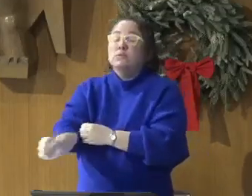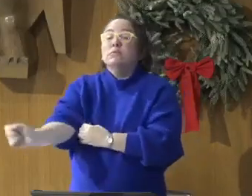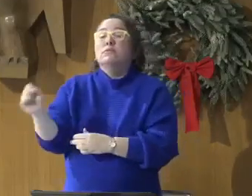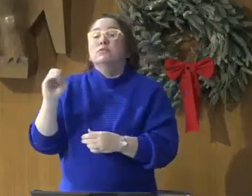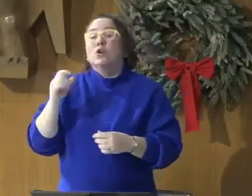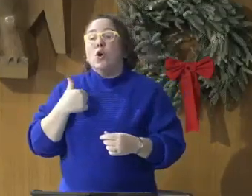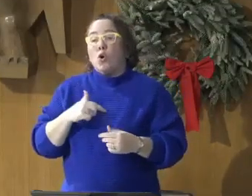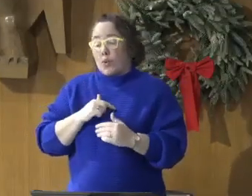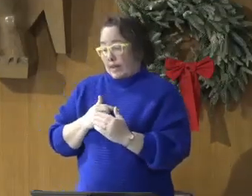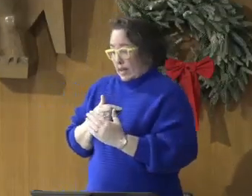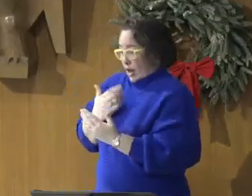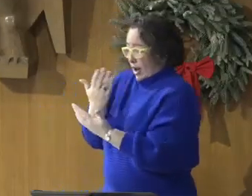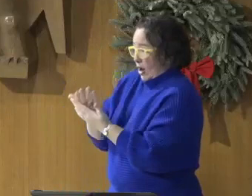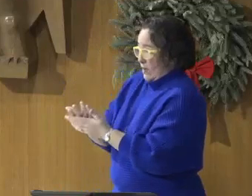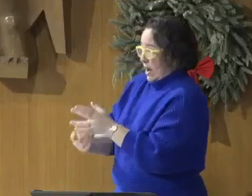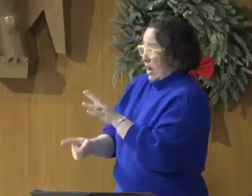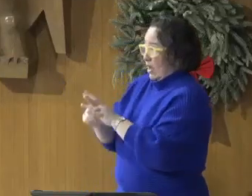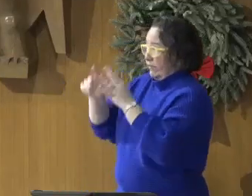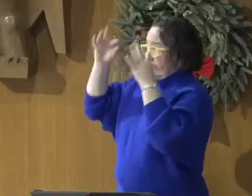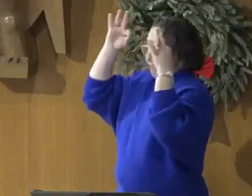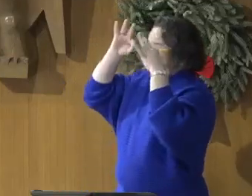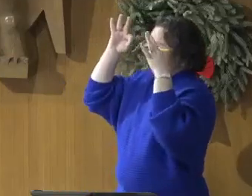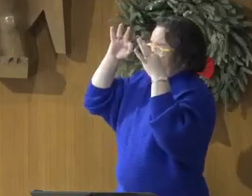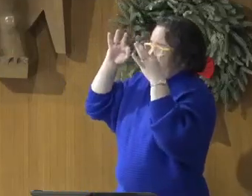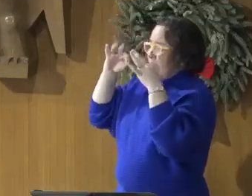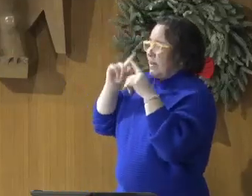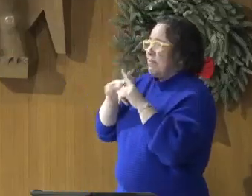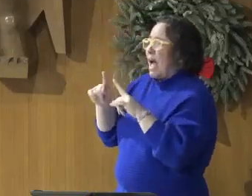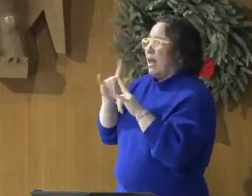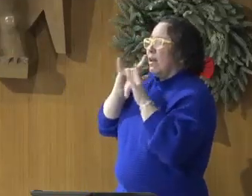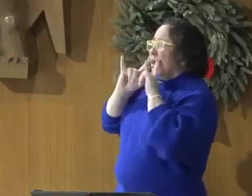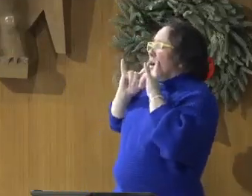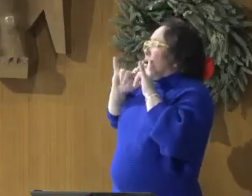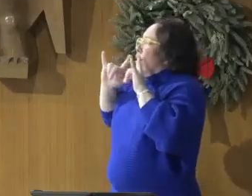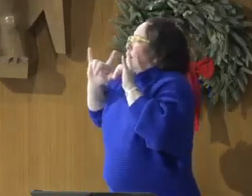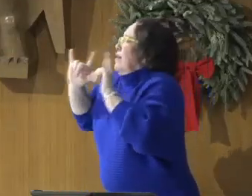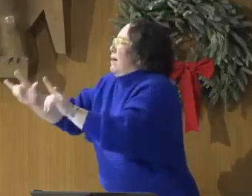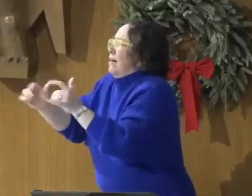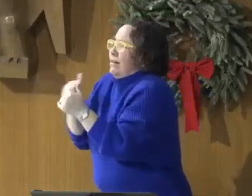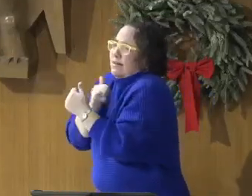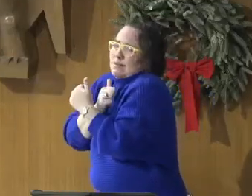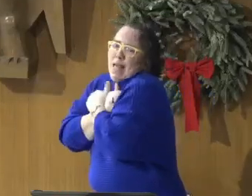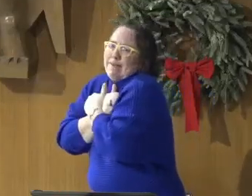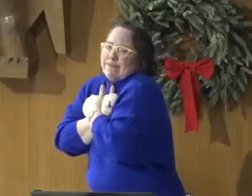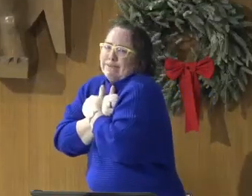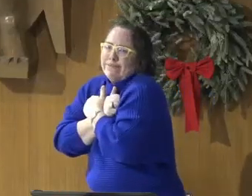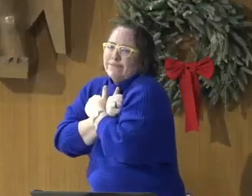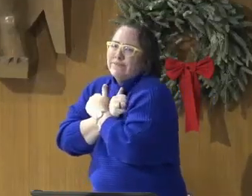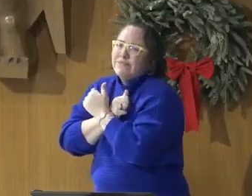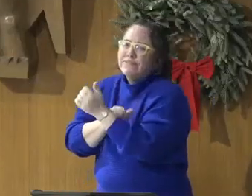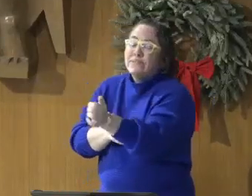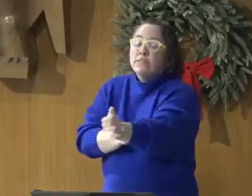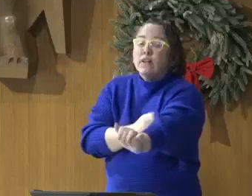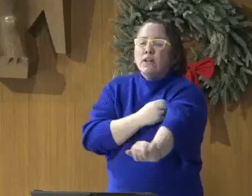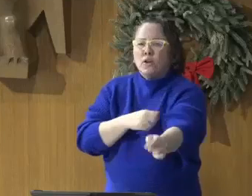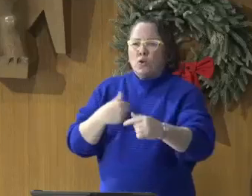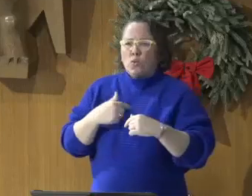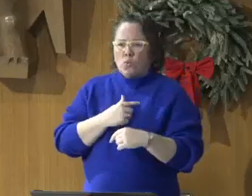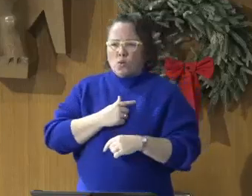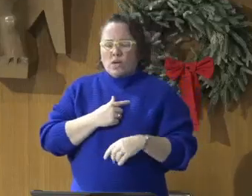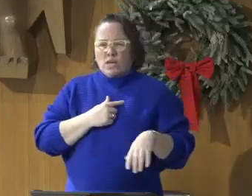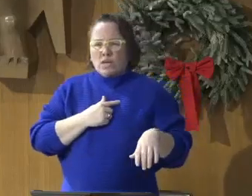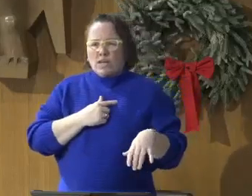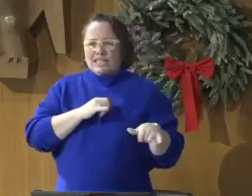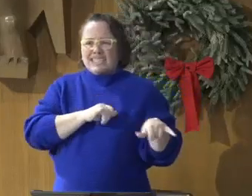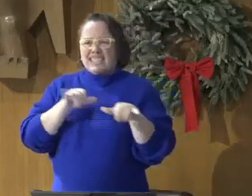fairly clueless, but we were adoring friends slash aunt and uncle. We were kind of like